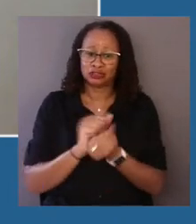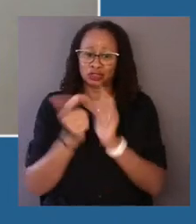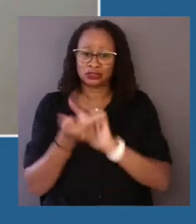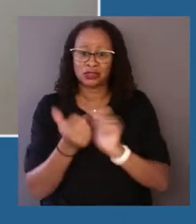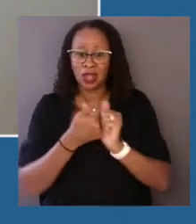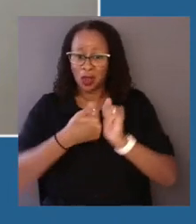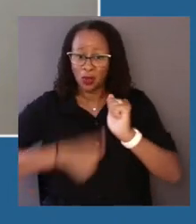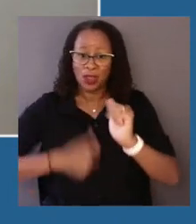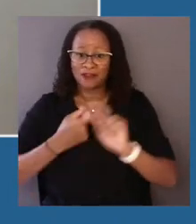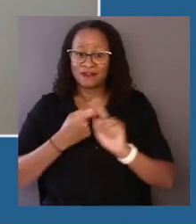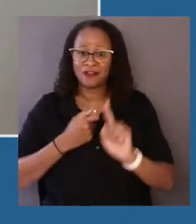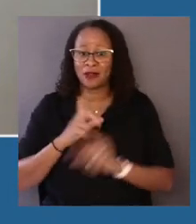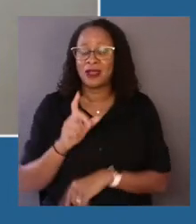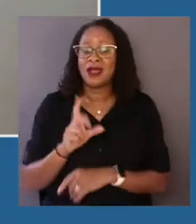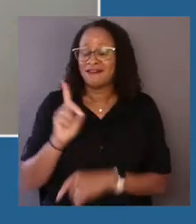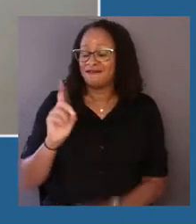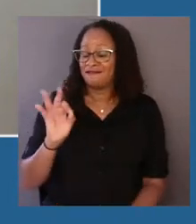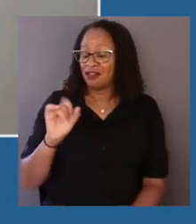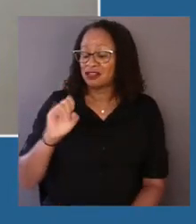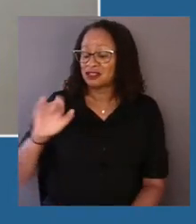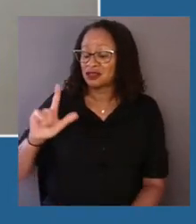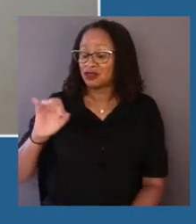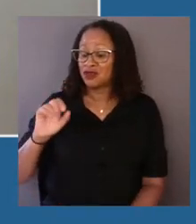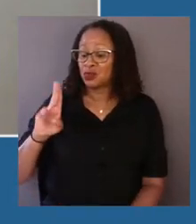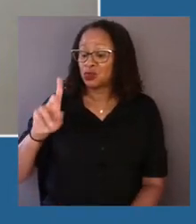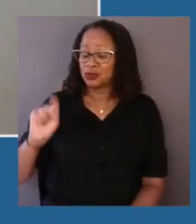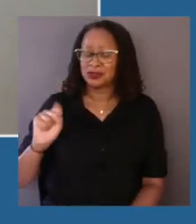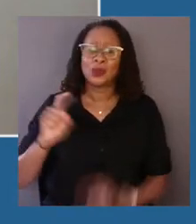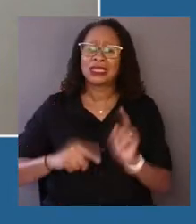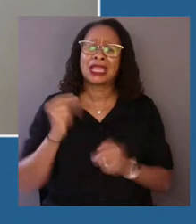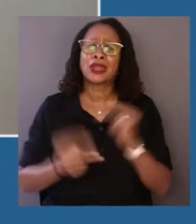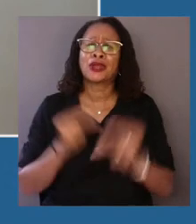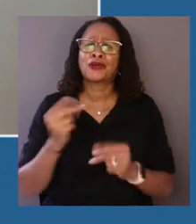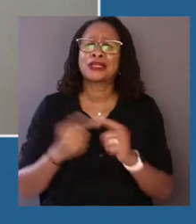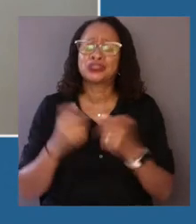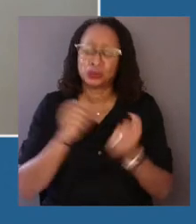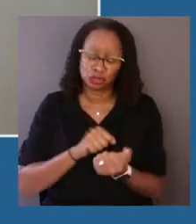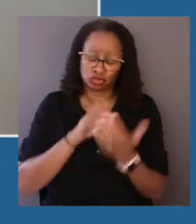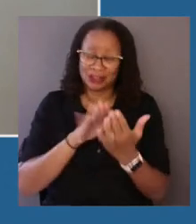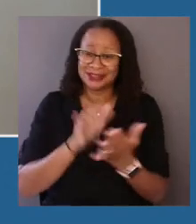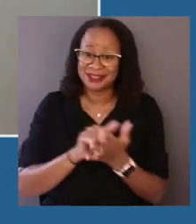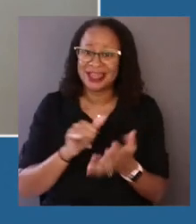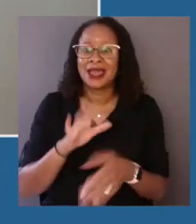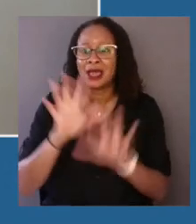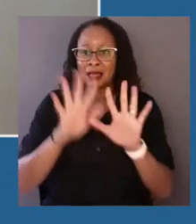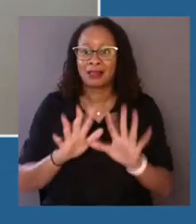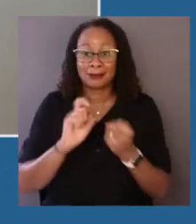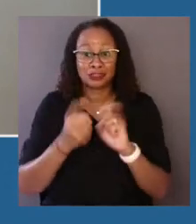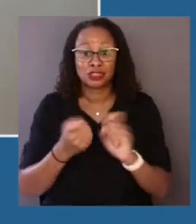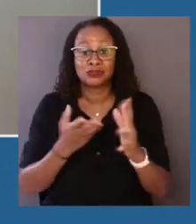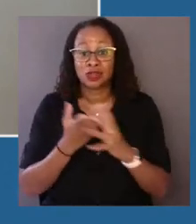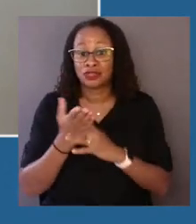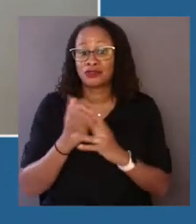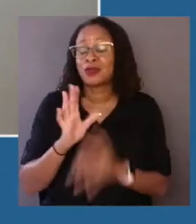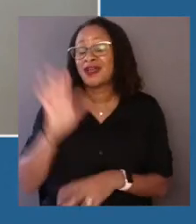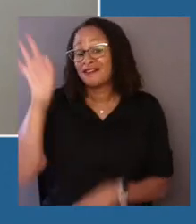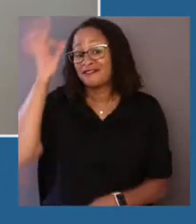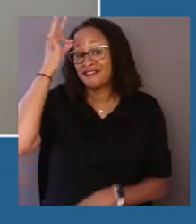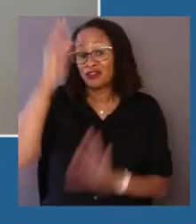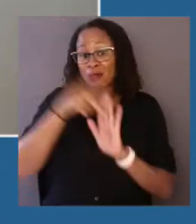from deadly fossil fuels, and that we can't rush to address climate change through federal policy in